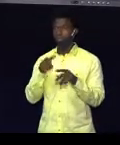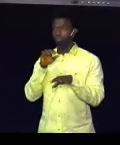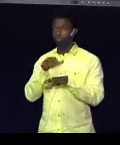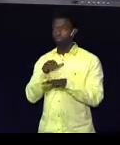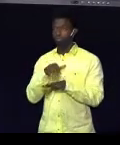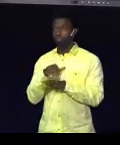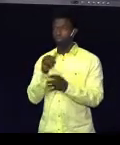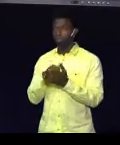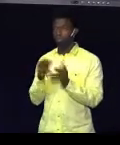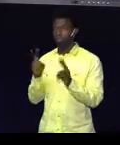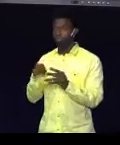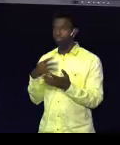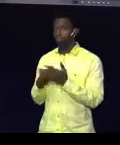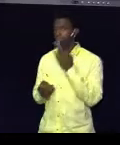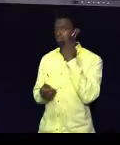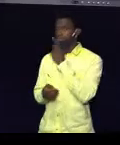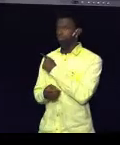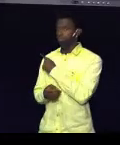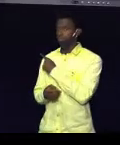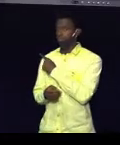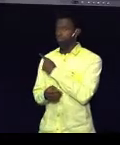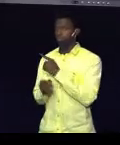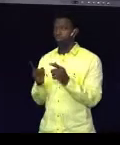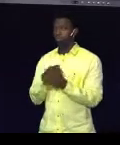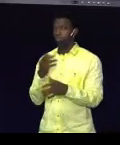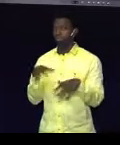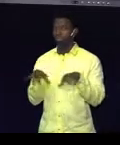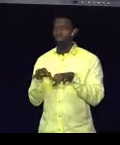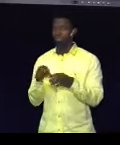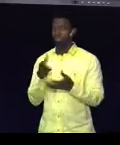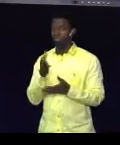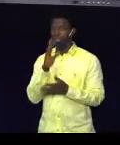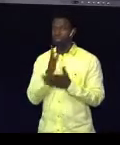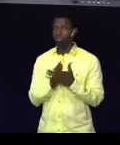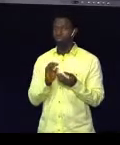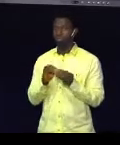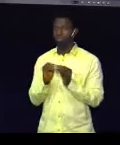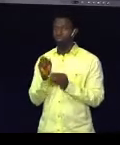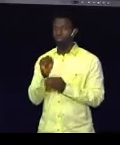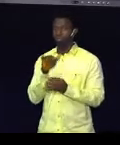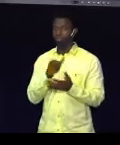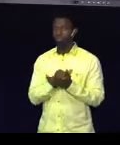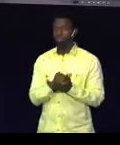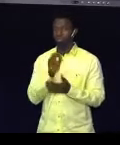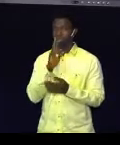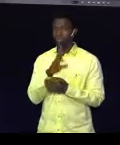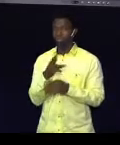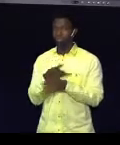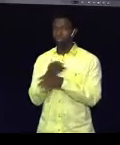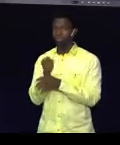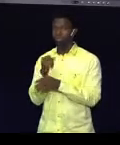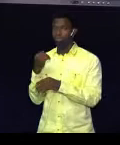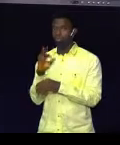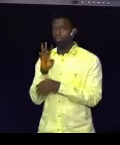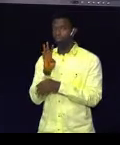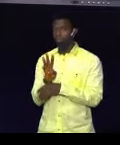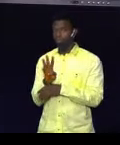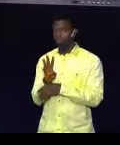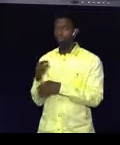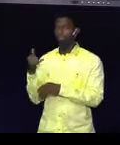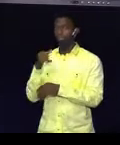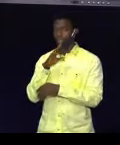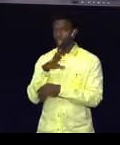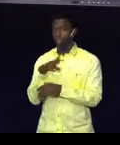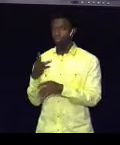look at this diagram properly, and this will serve as your first activity. There are some numbers that are multiples of